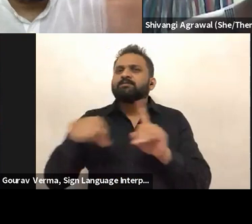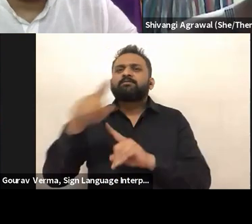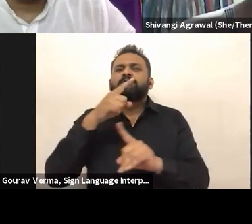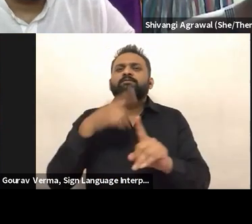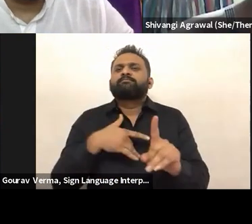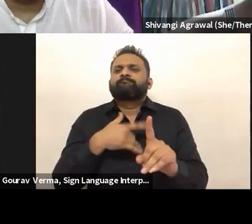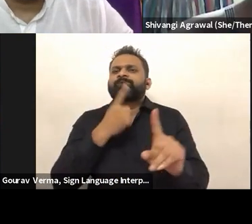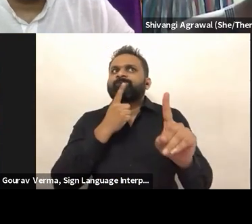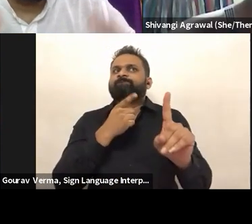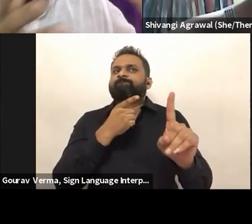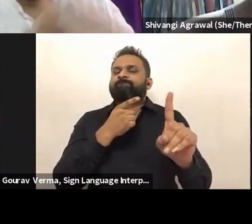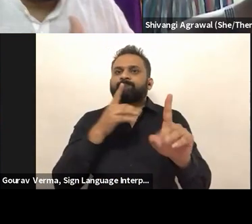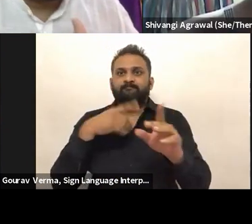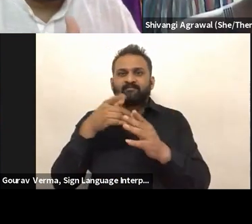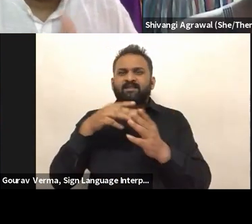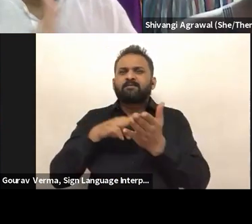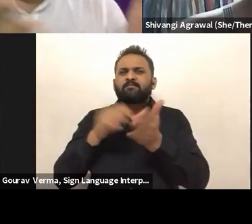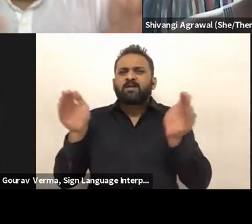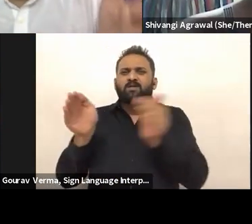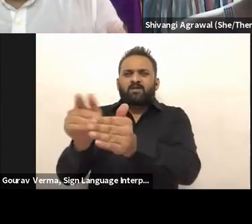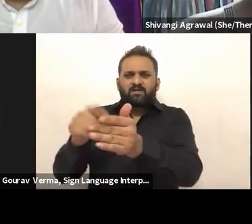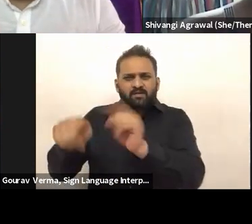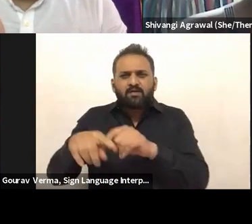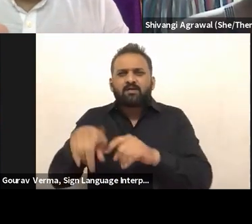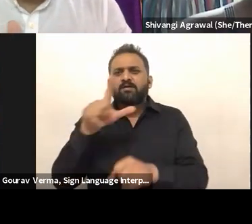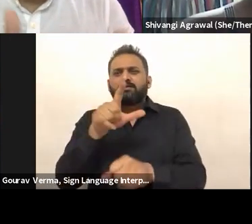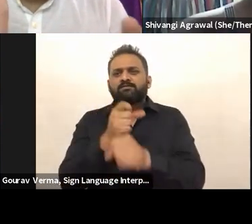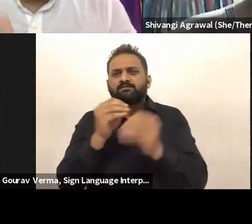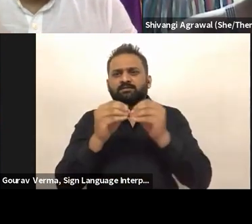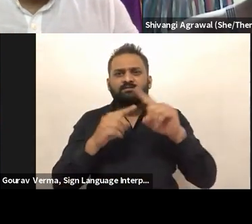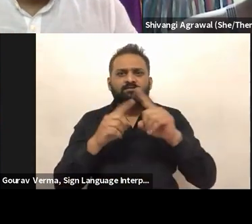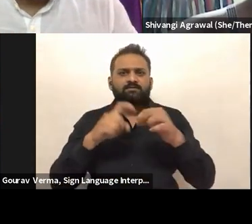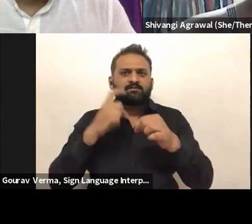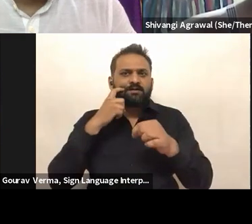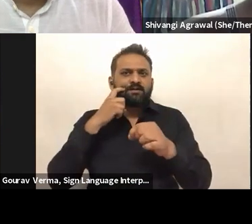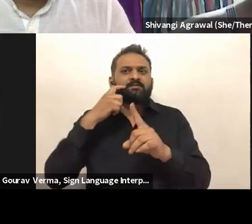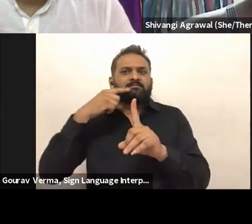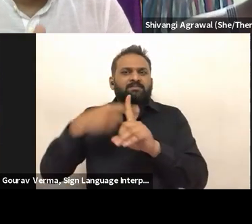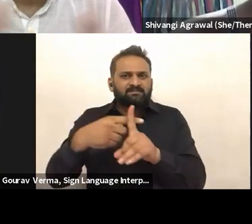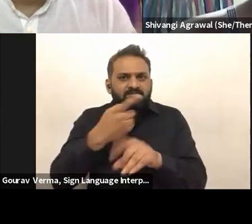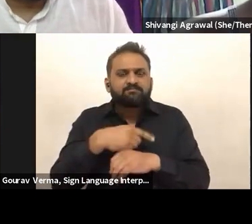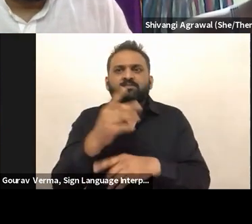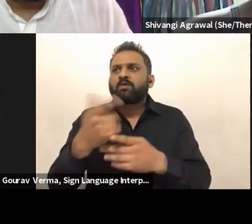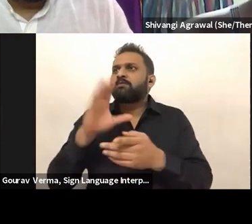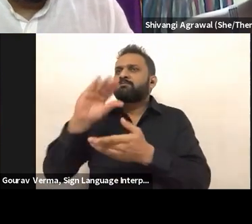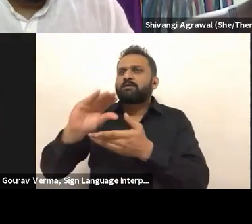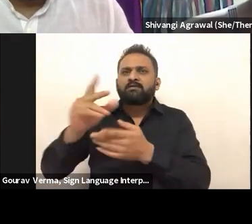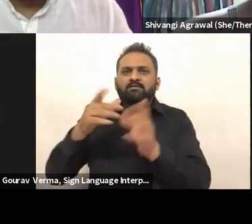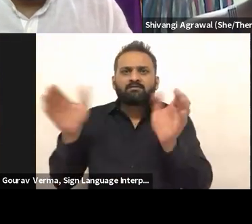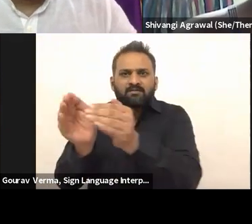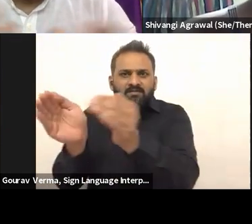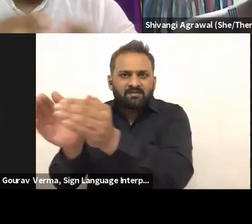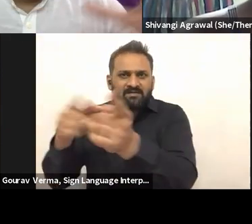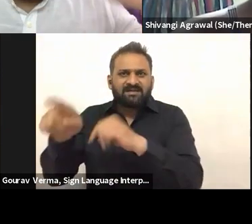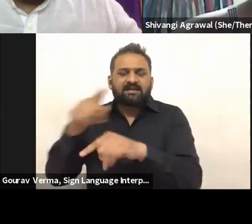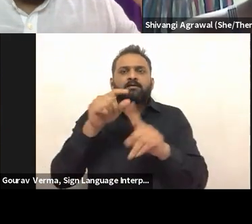people of minority, be it LGBTIQ plus or other minorities faces, of course, lack of policies. So